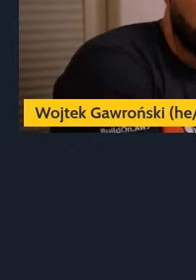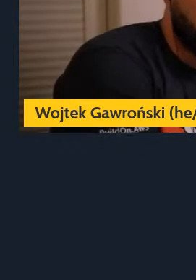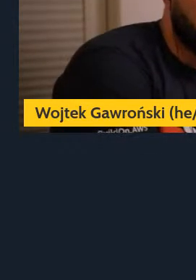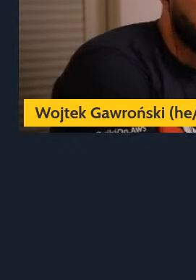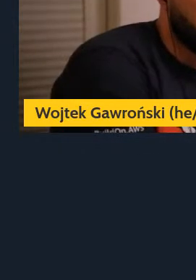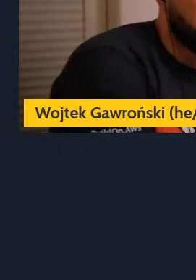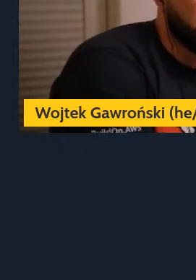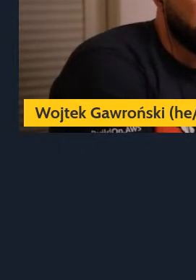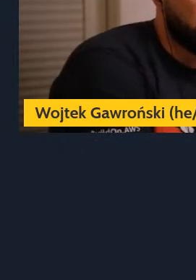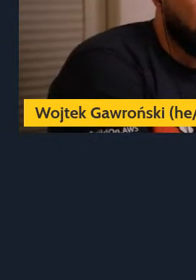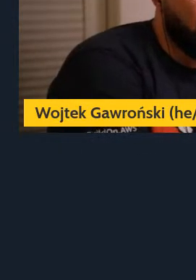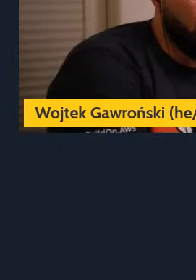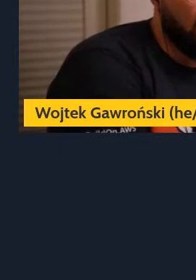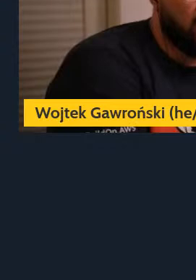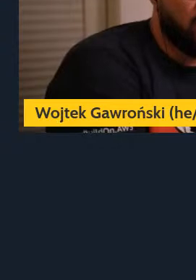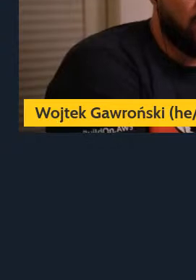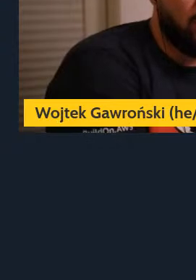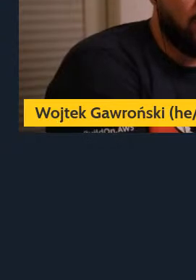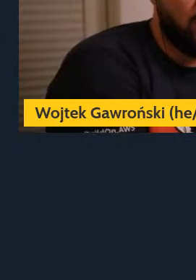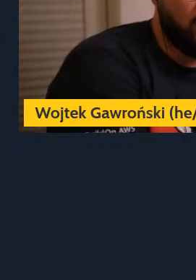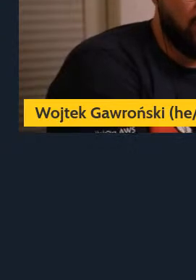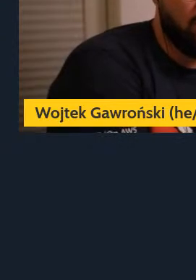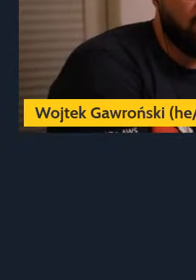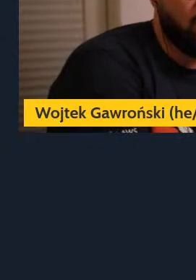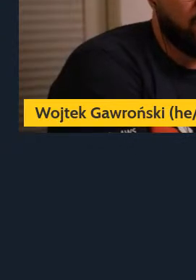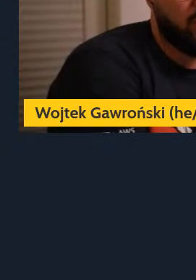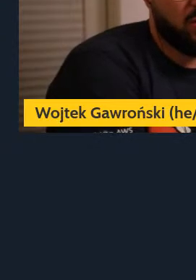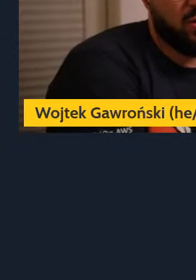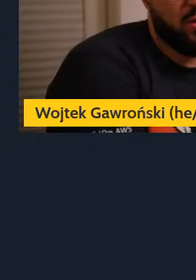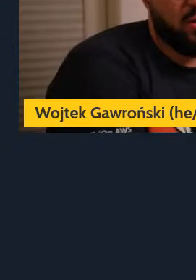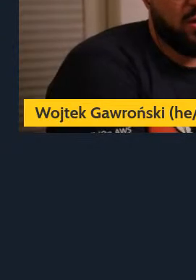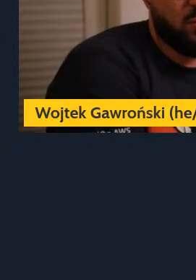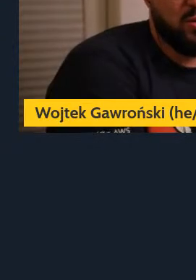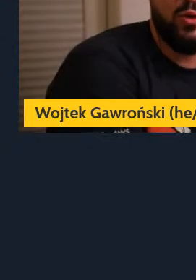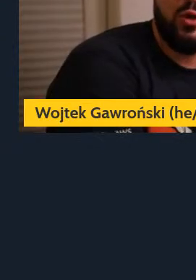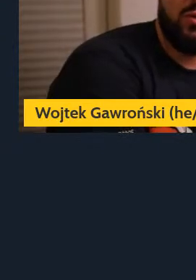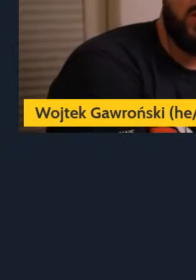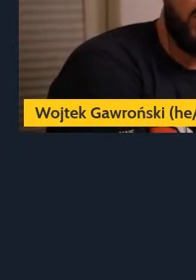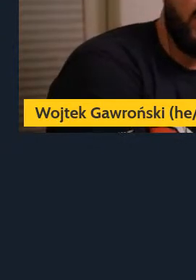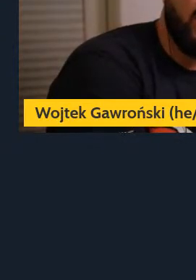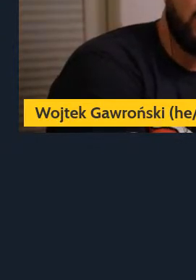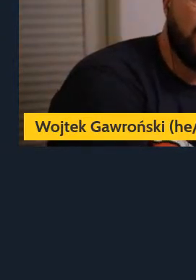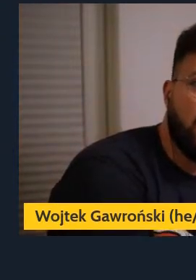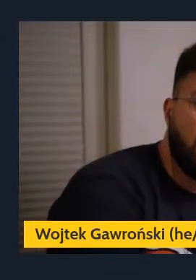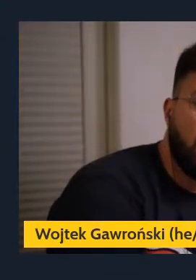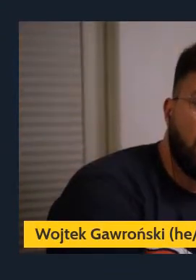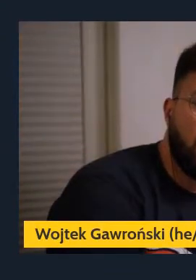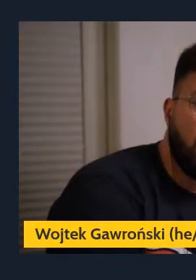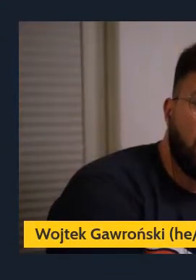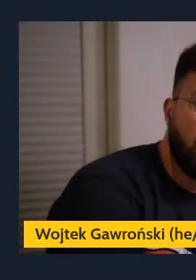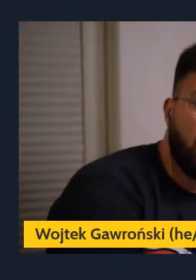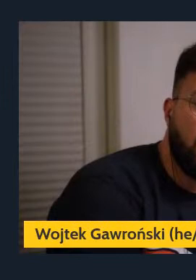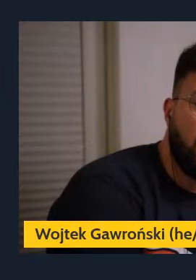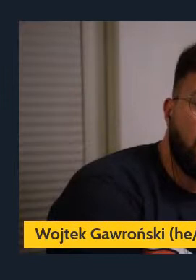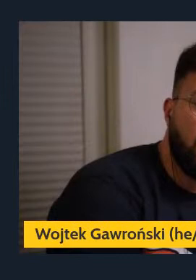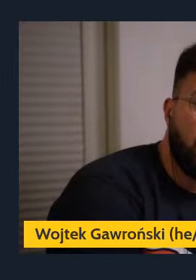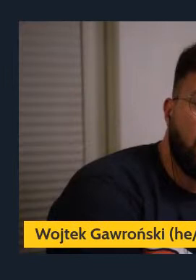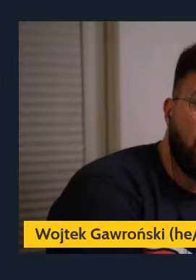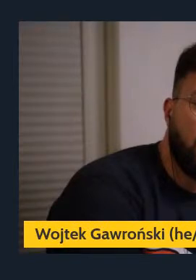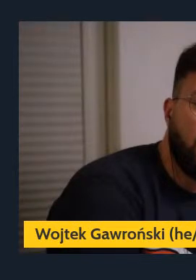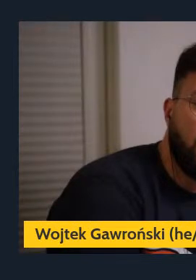What was your experience and what are you looking for when switching to CDK, actually?